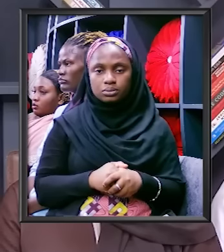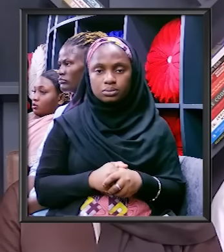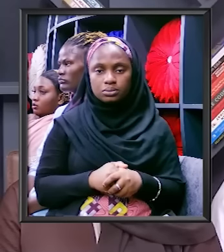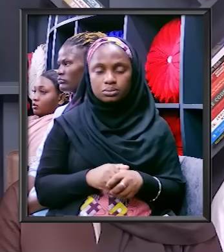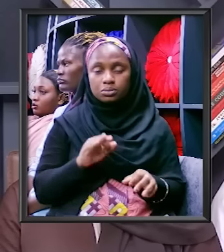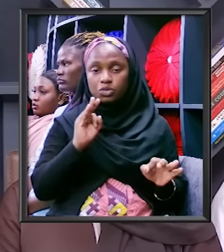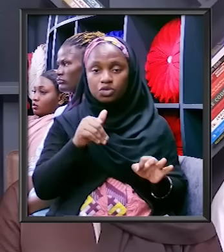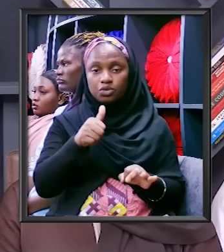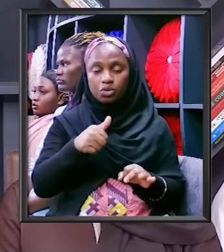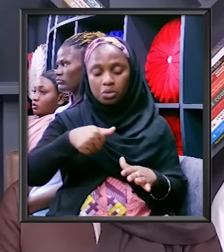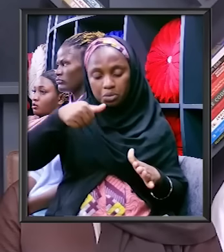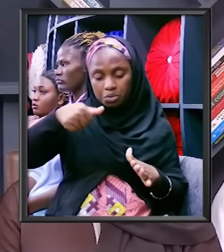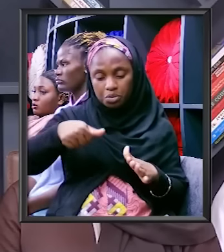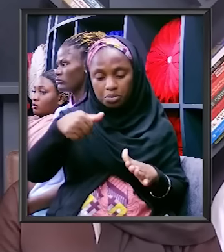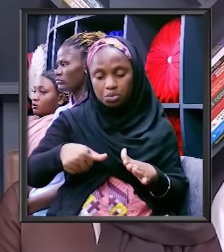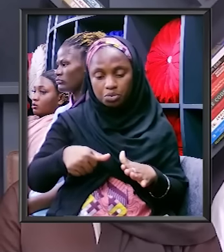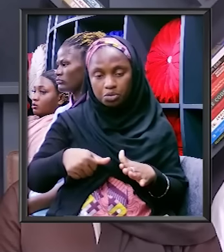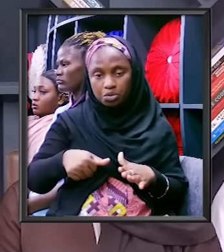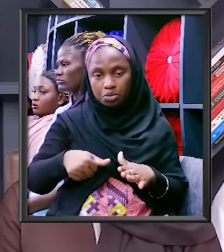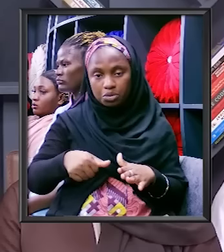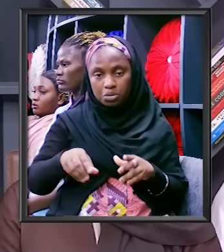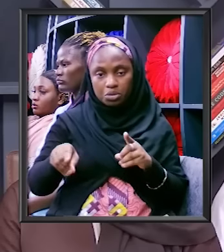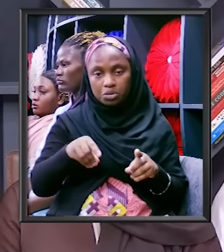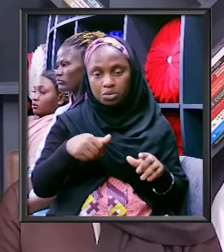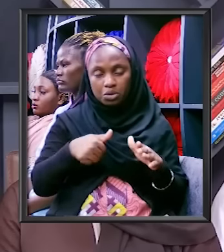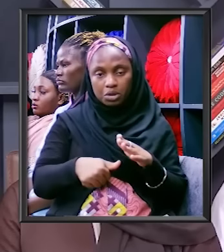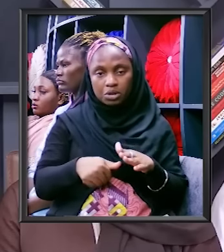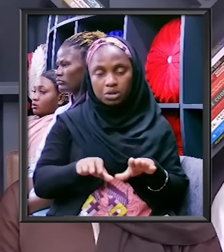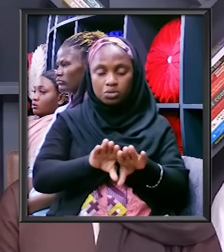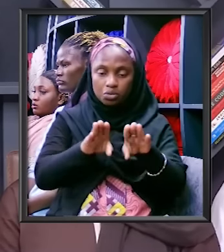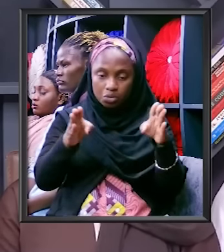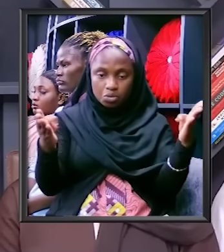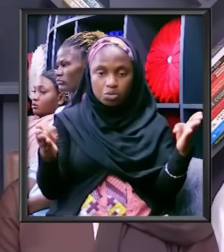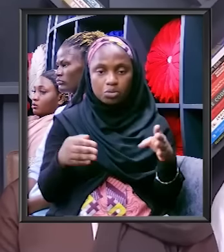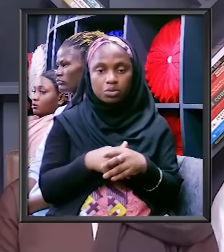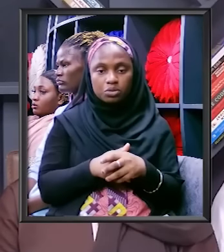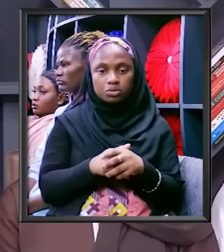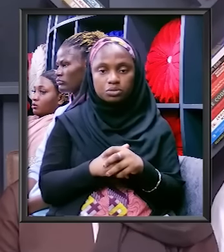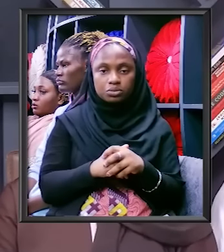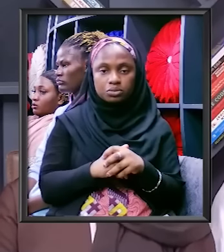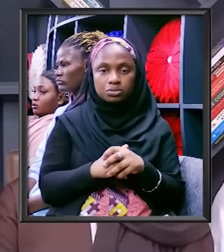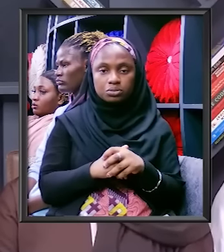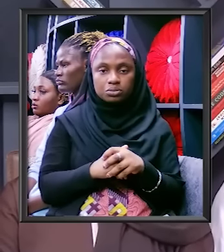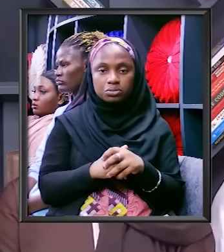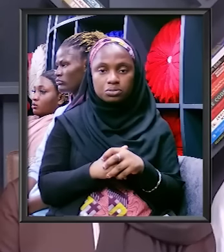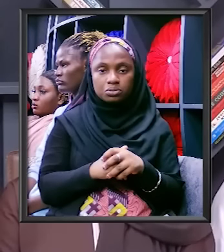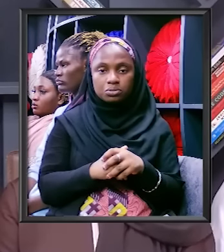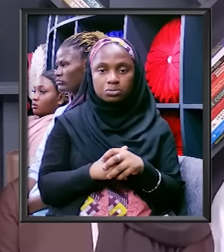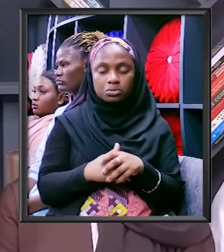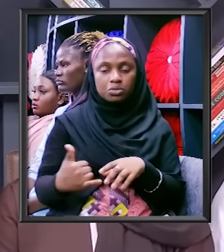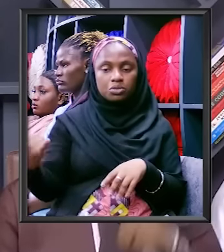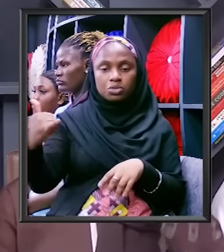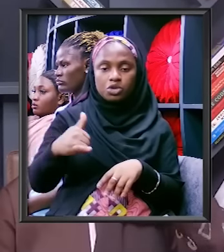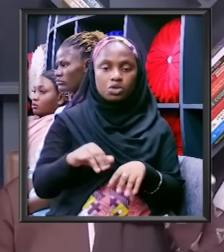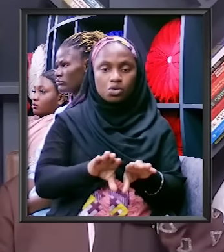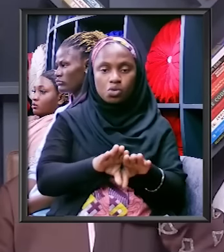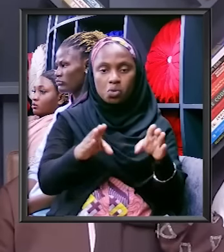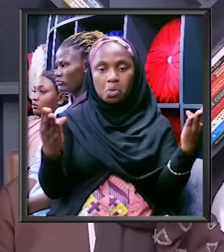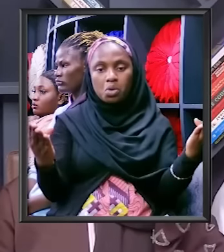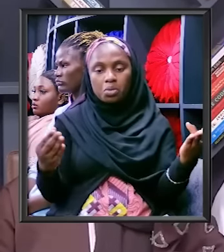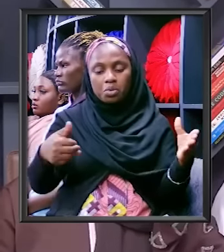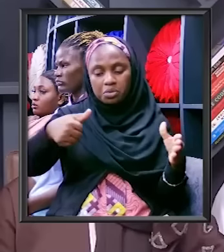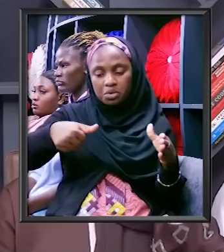your thumbprint and be your card, no do that thing. It no go open. Now they open everything. We go up. Then bring food. I